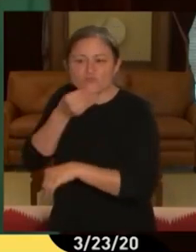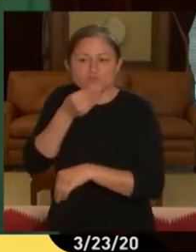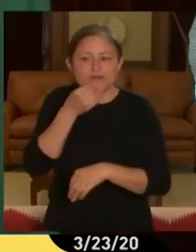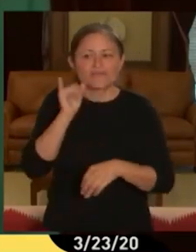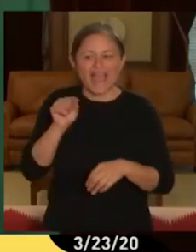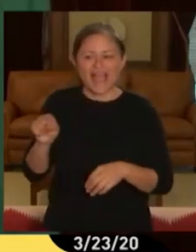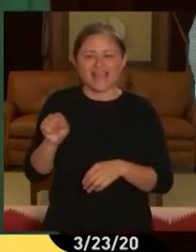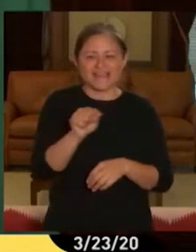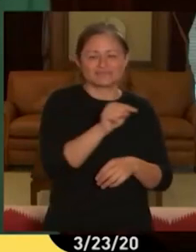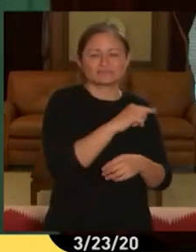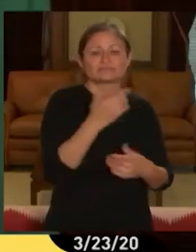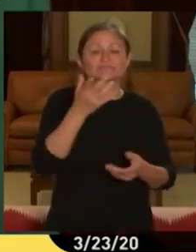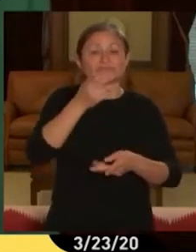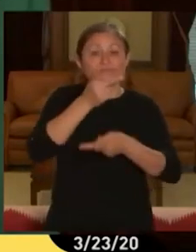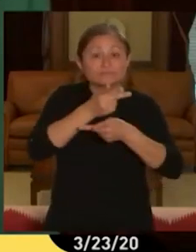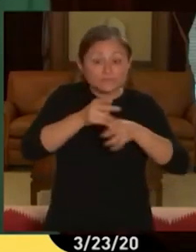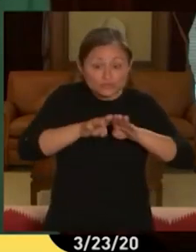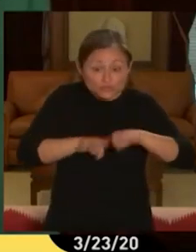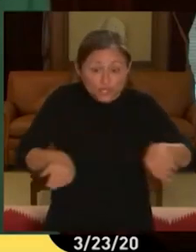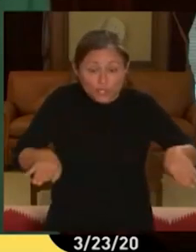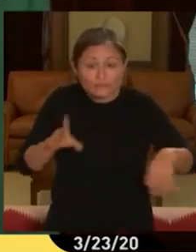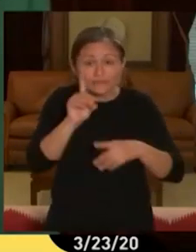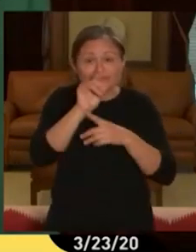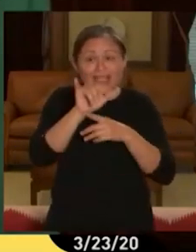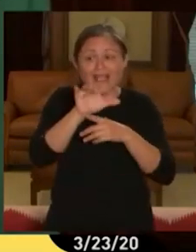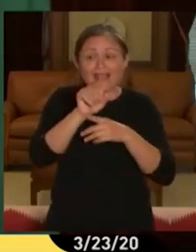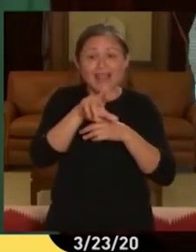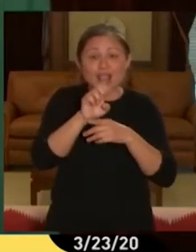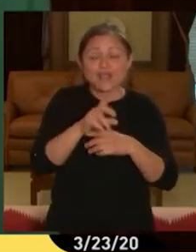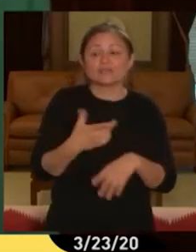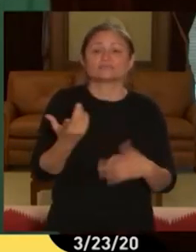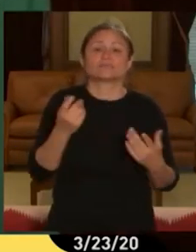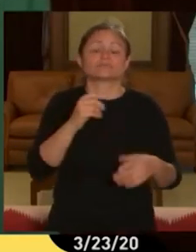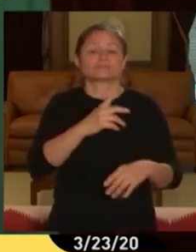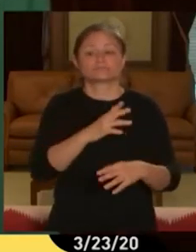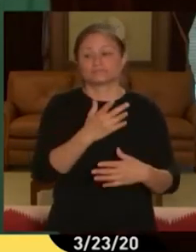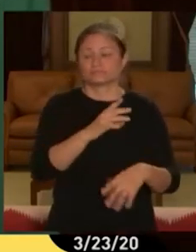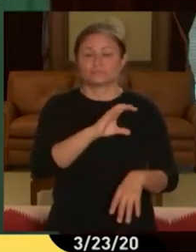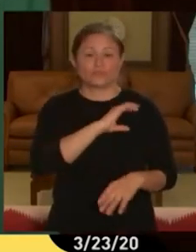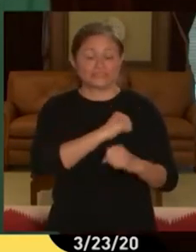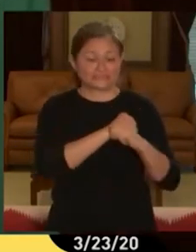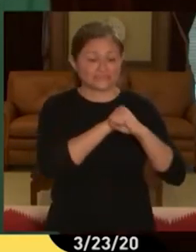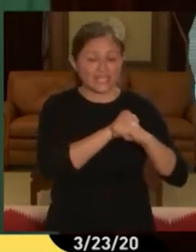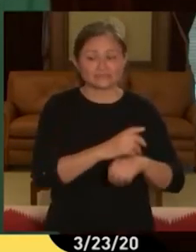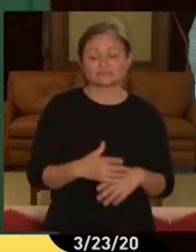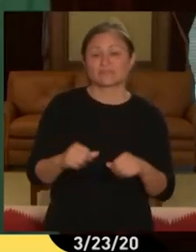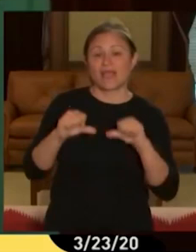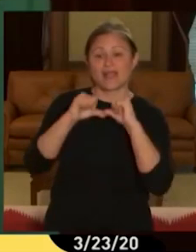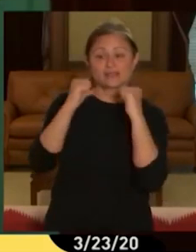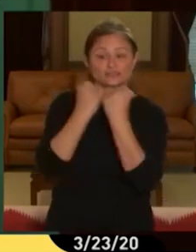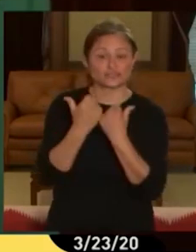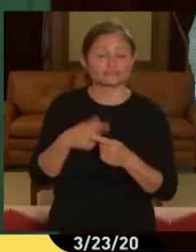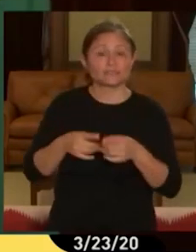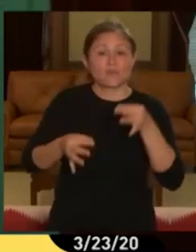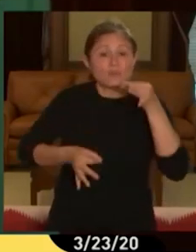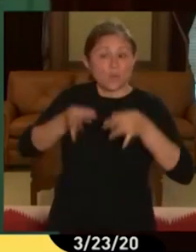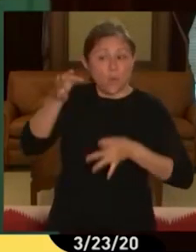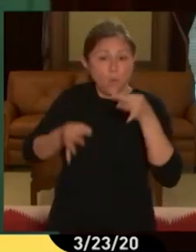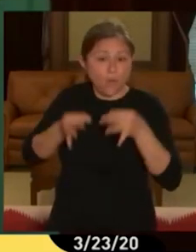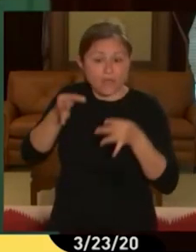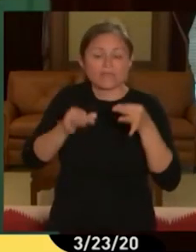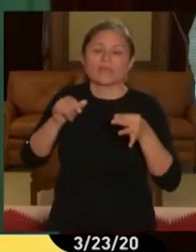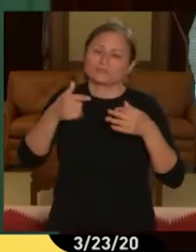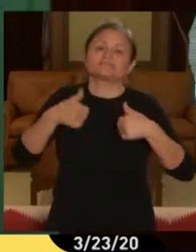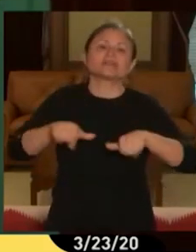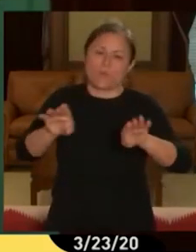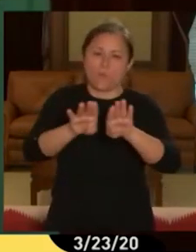defense industries, and critical local government operations, including courts. And the media will continue